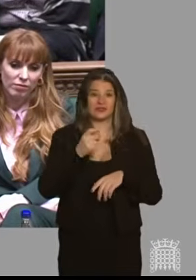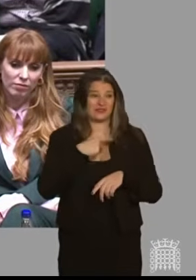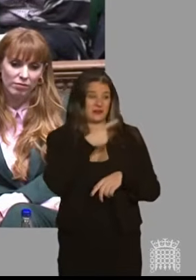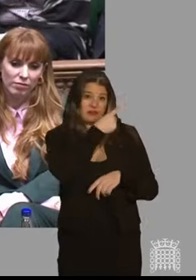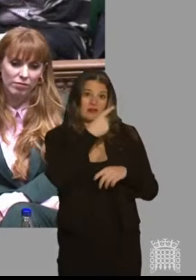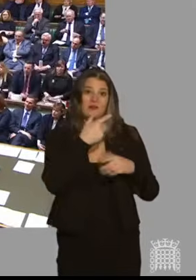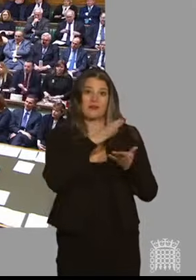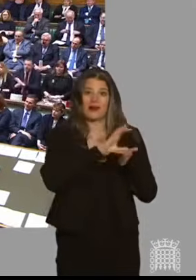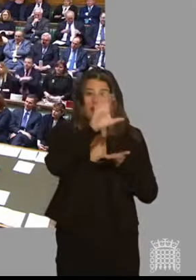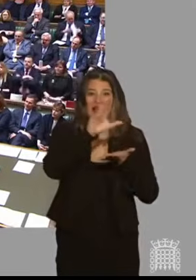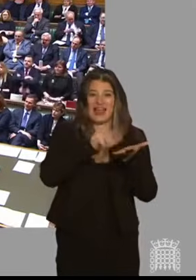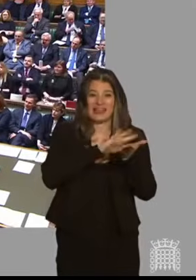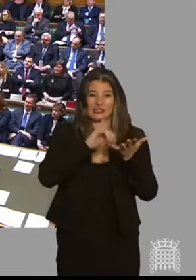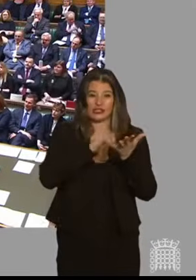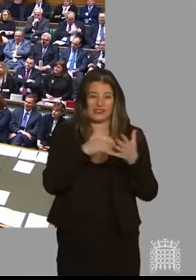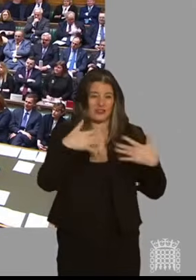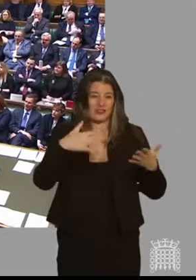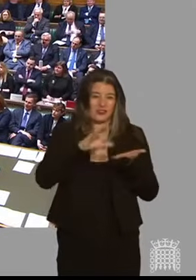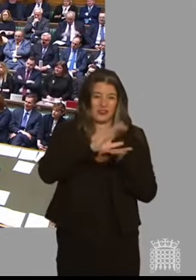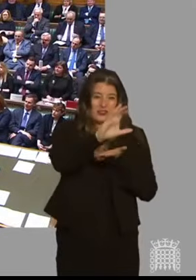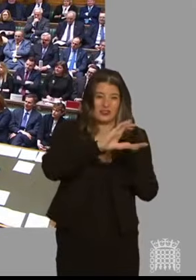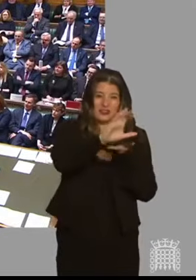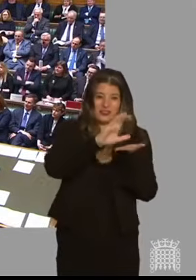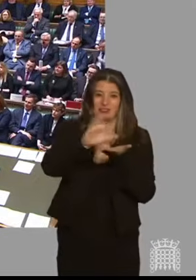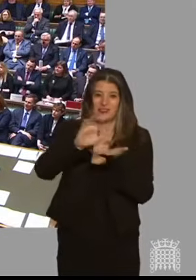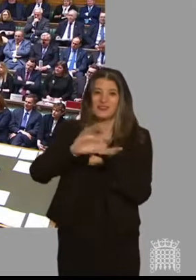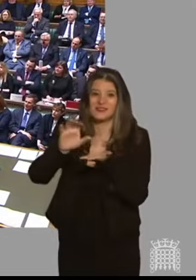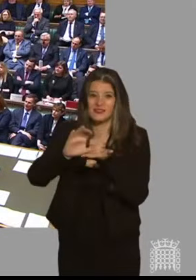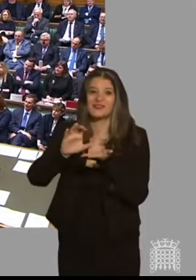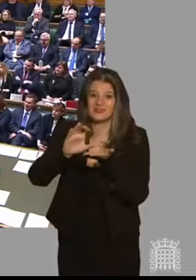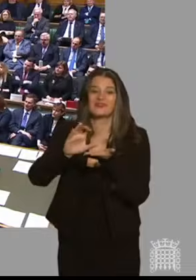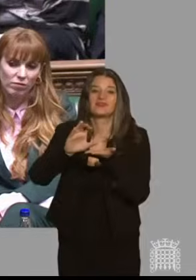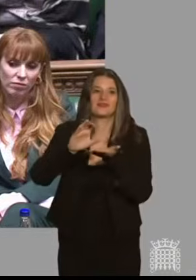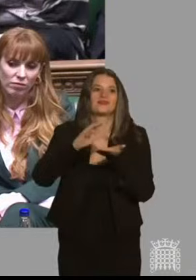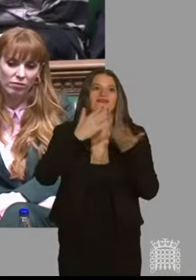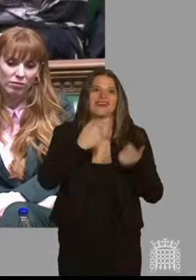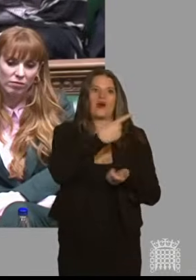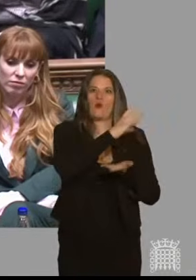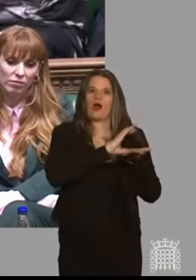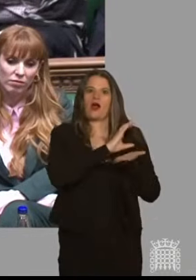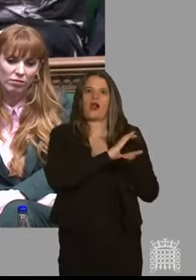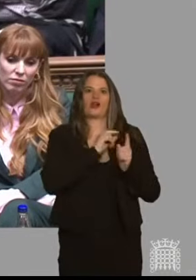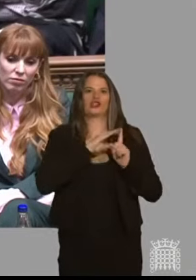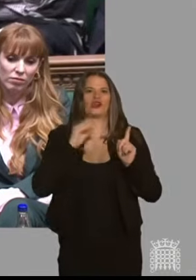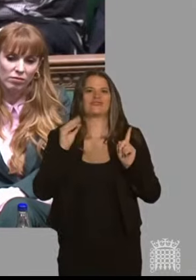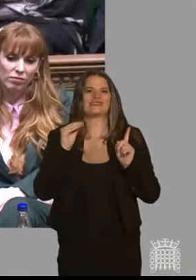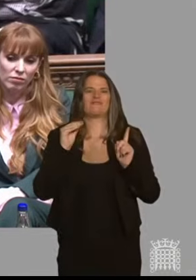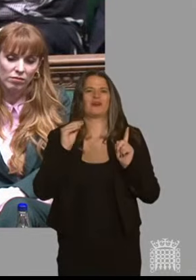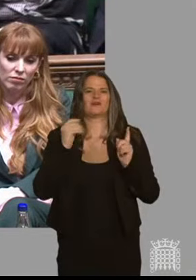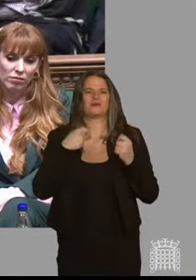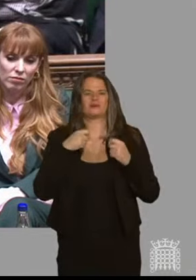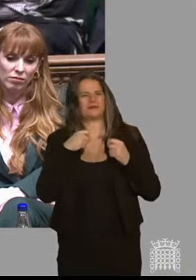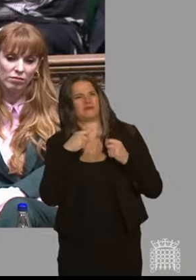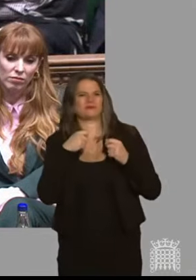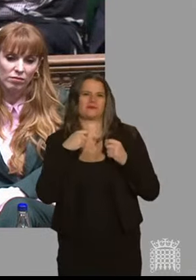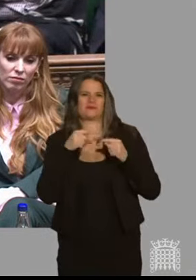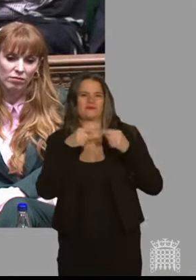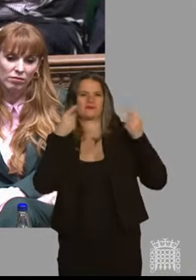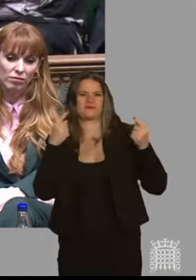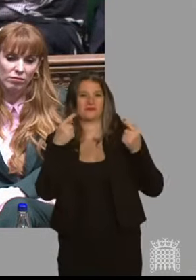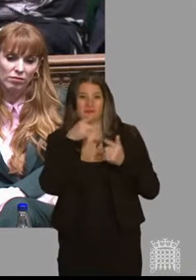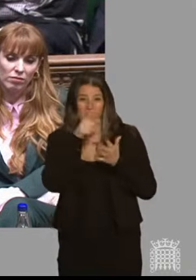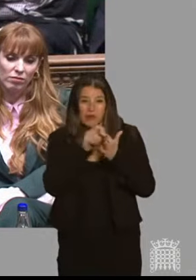govern. And, Mr. Speaker, national insurance contributions fund state pensions and the